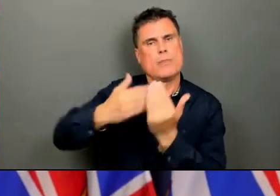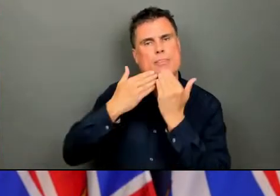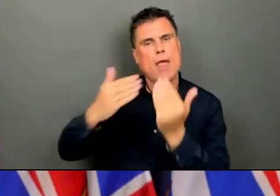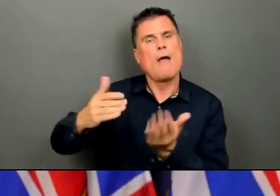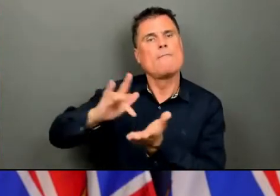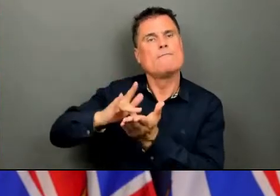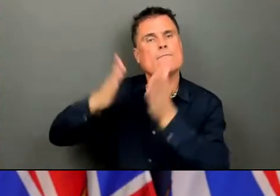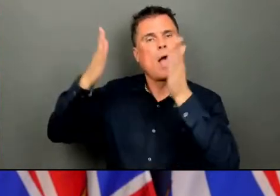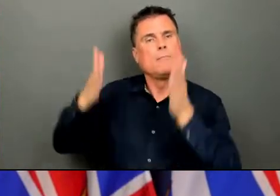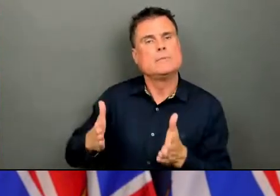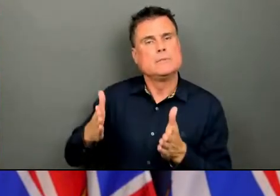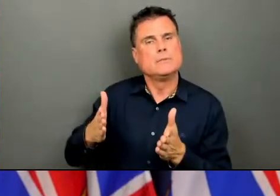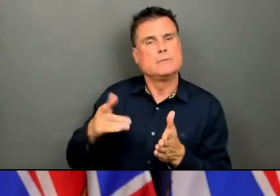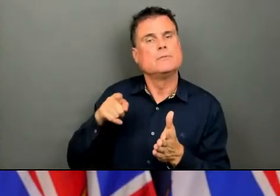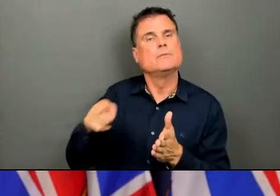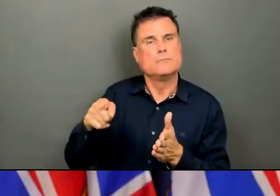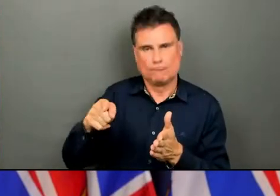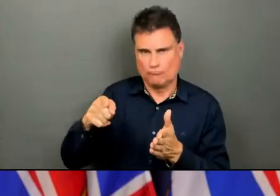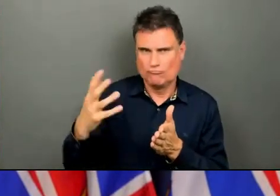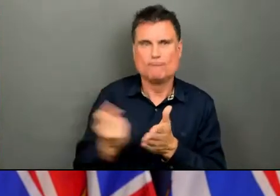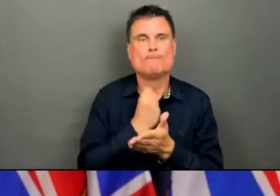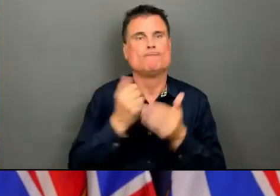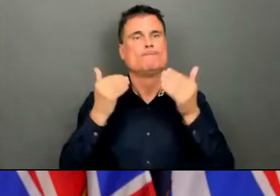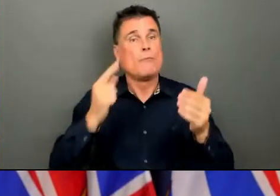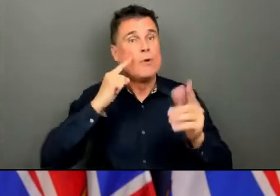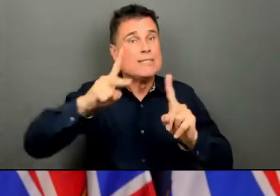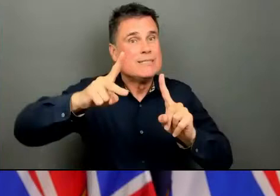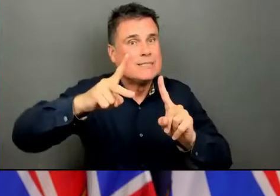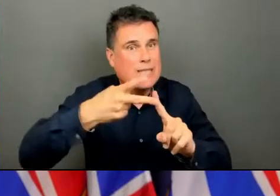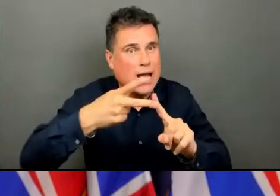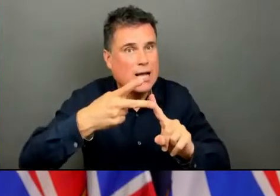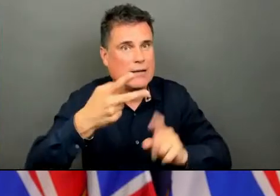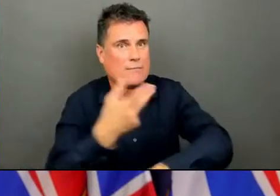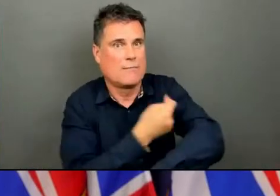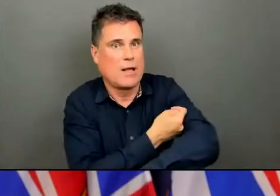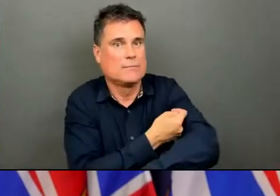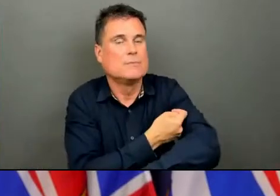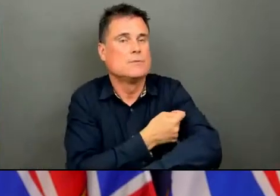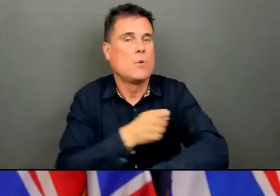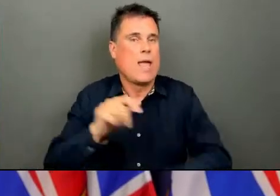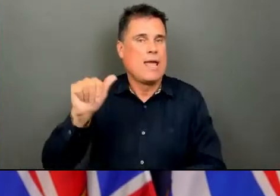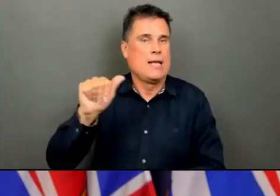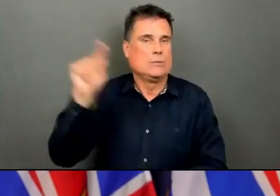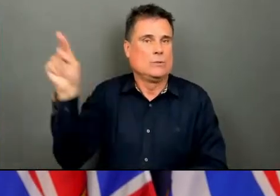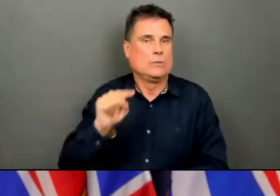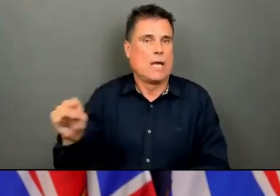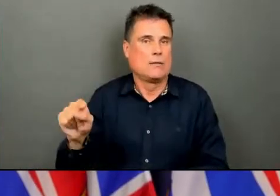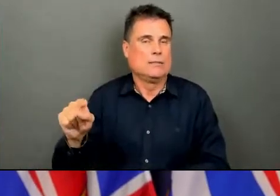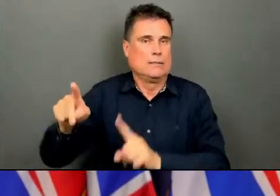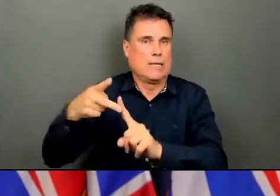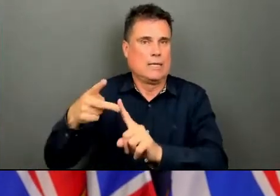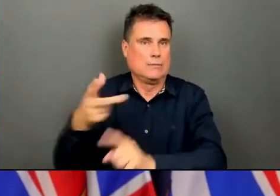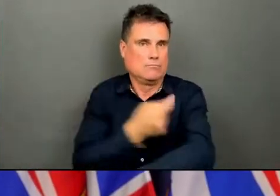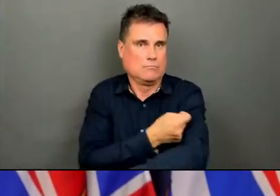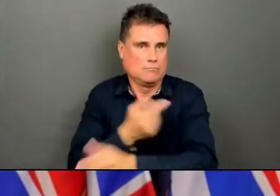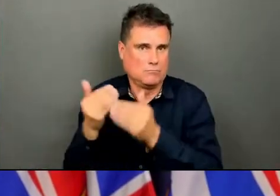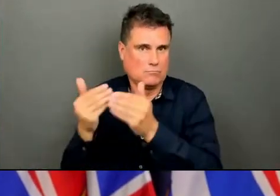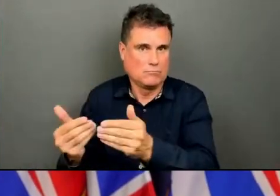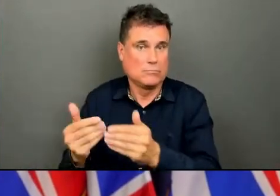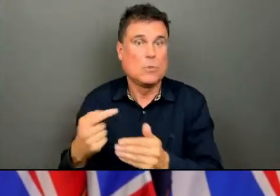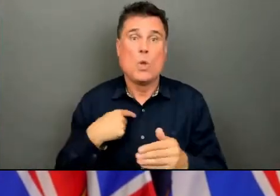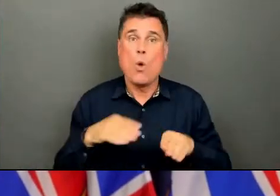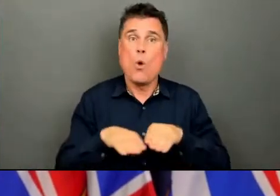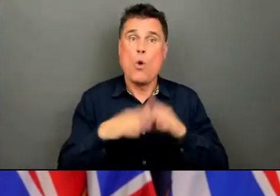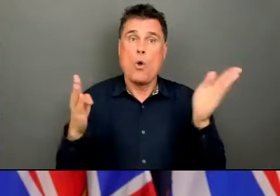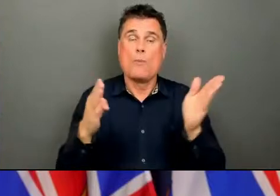delivering second doses now of AstraZeneca. And in fact, to date, in the very short period of time since we opened up second